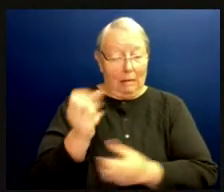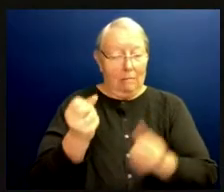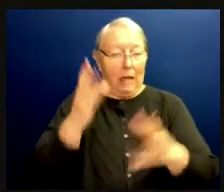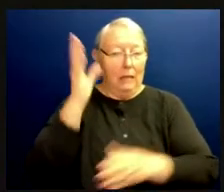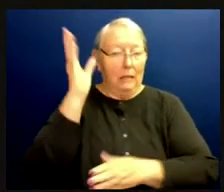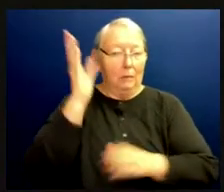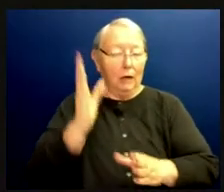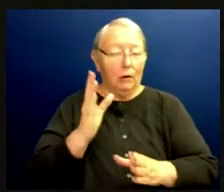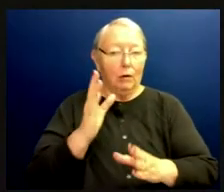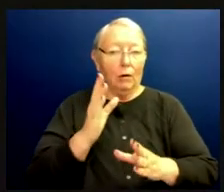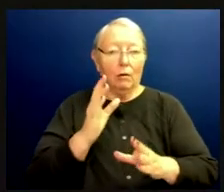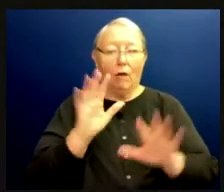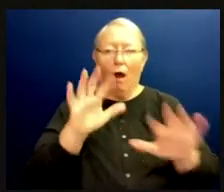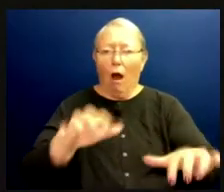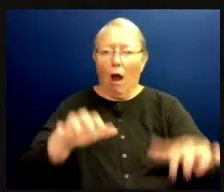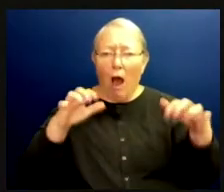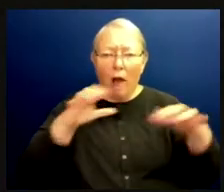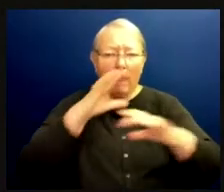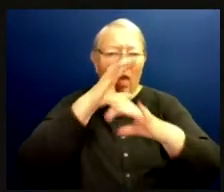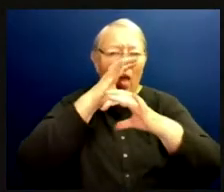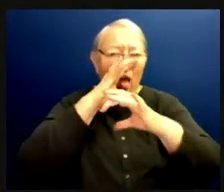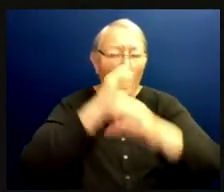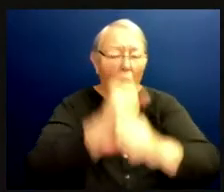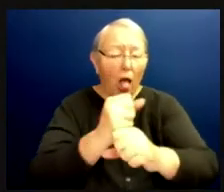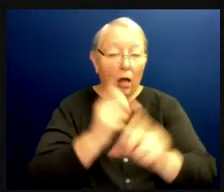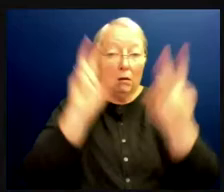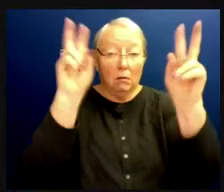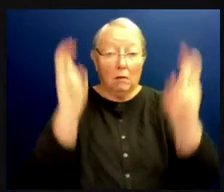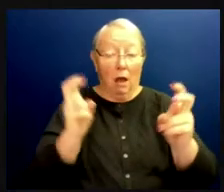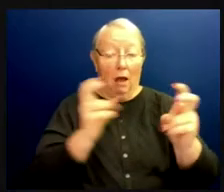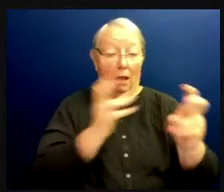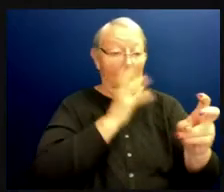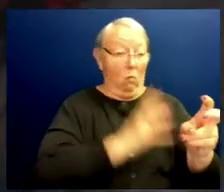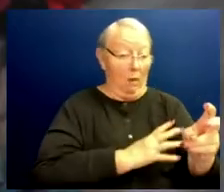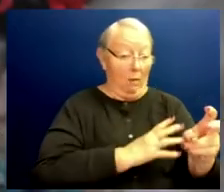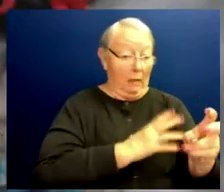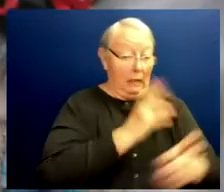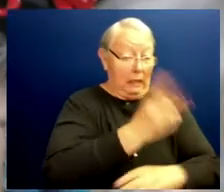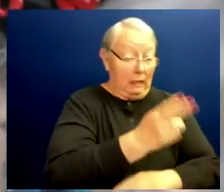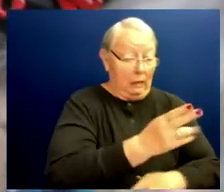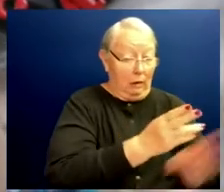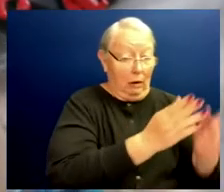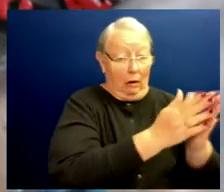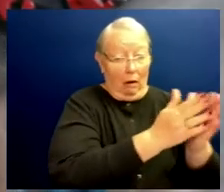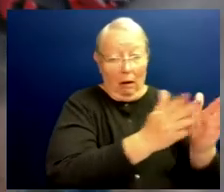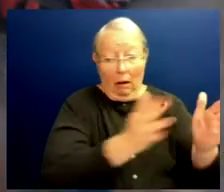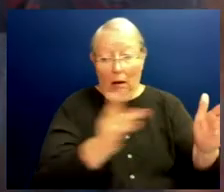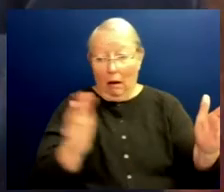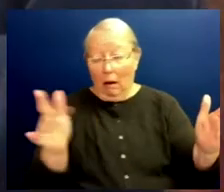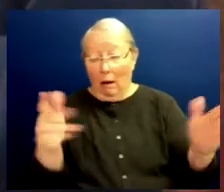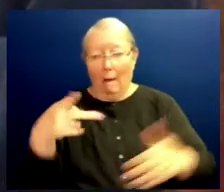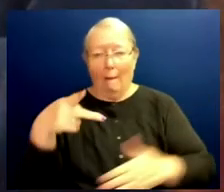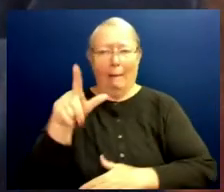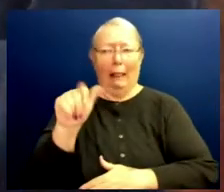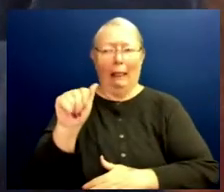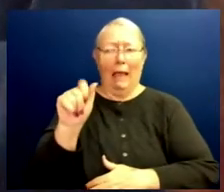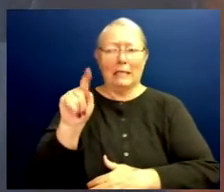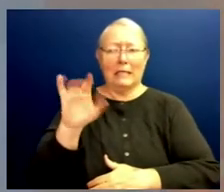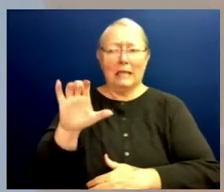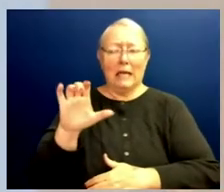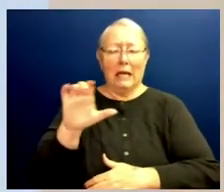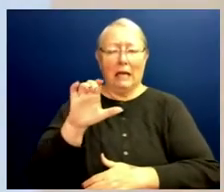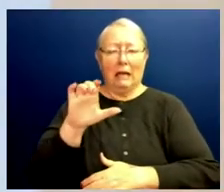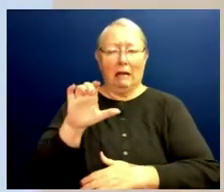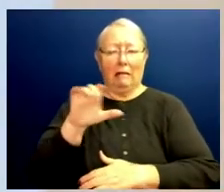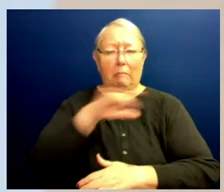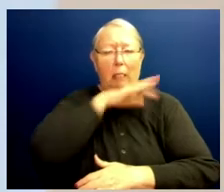captivated audiences on subjects ranging from women in history to plastic pollution in the farthest corners of the globe,